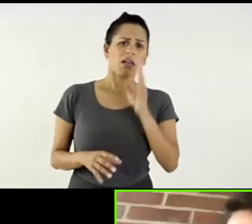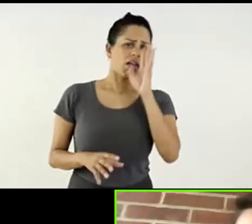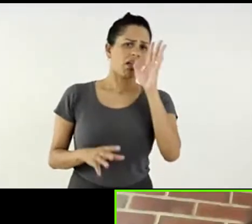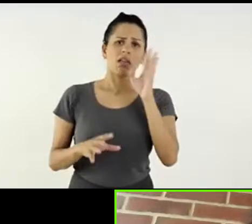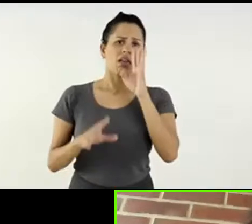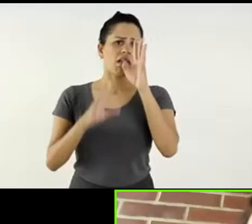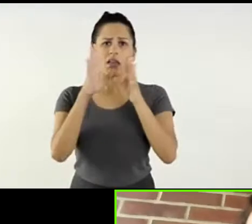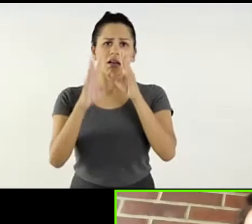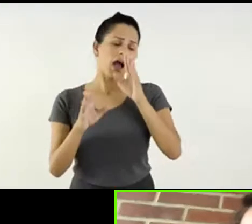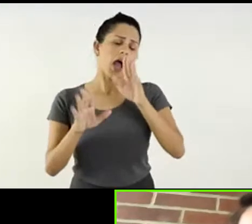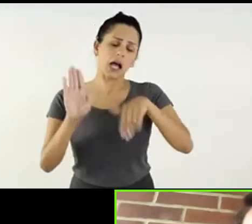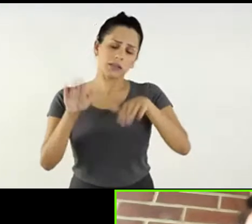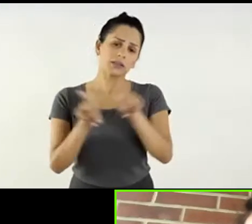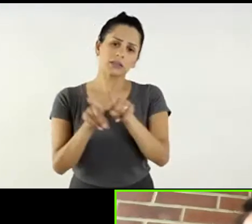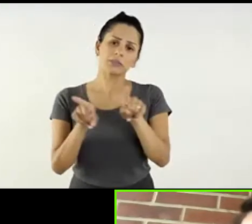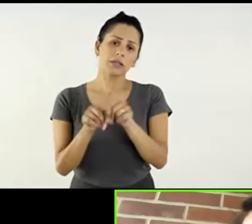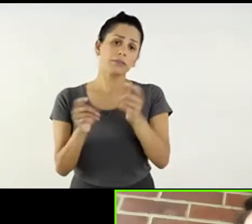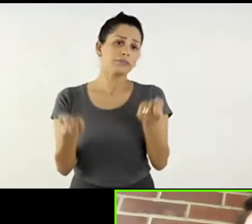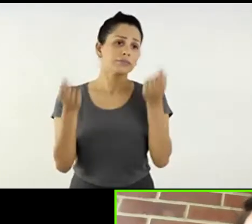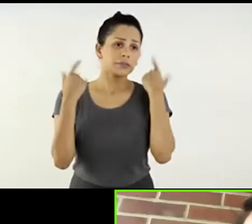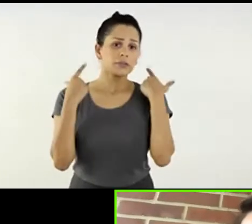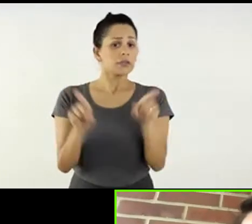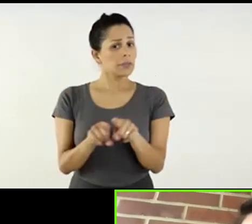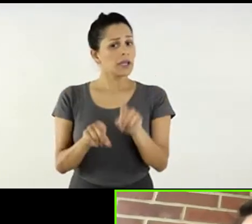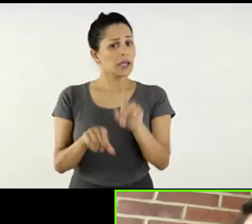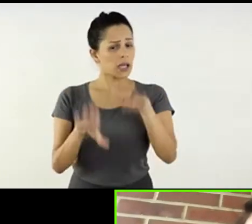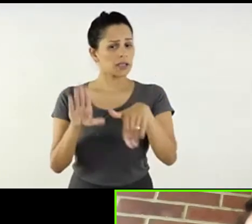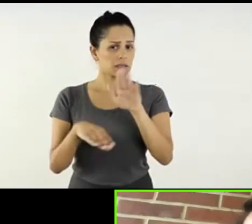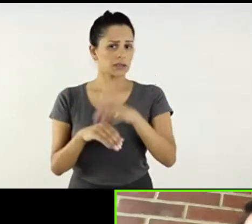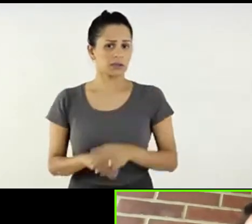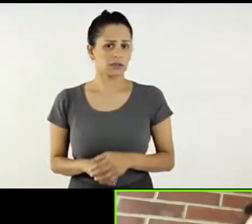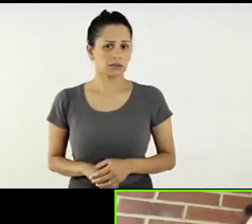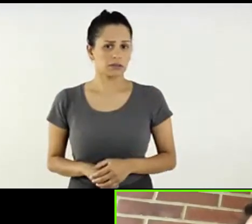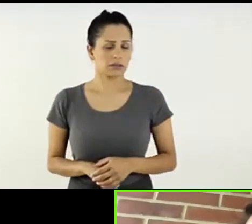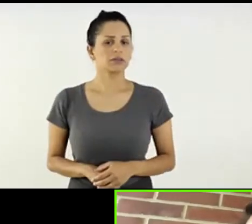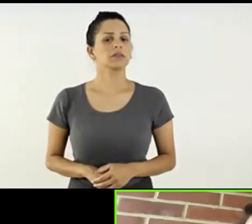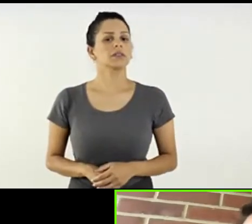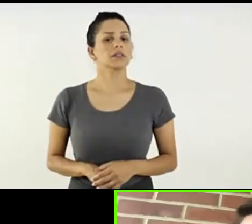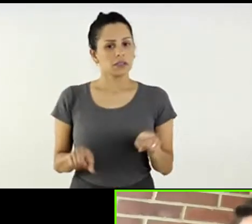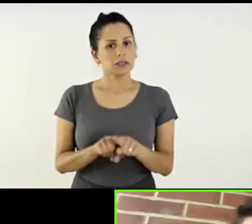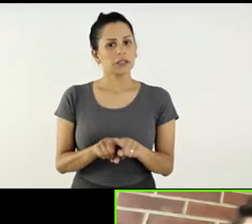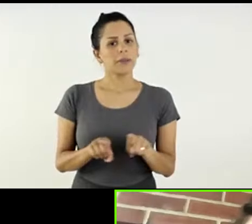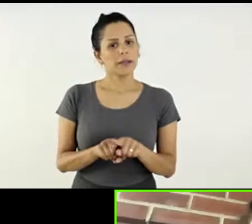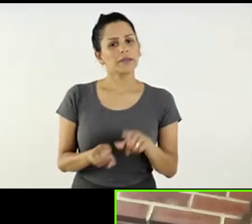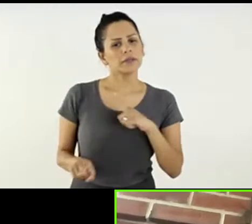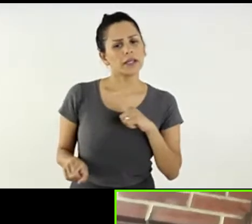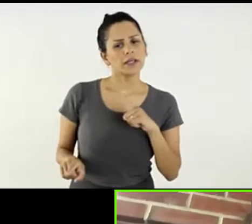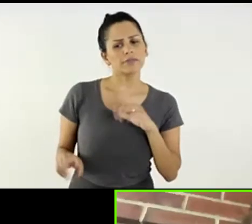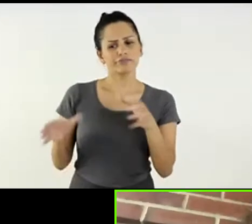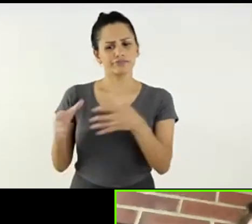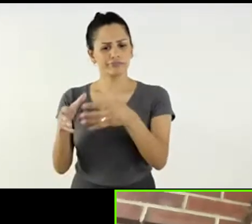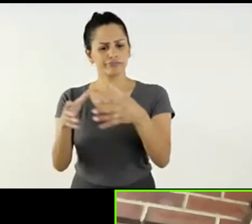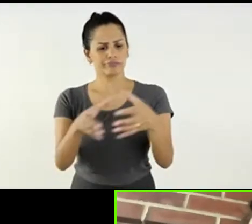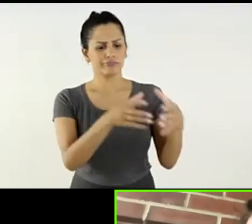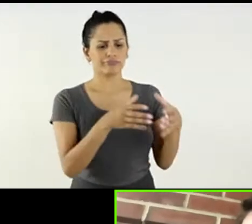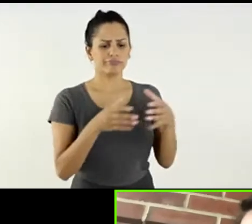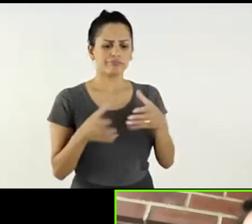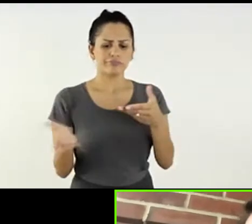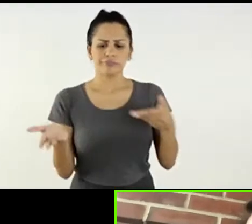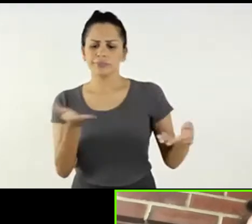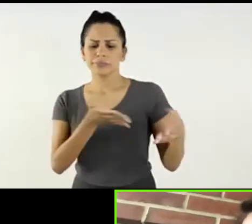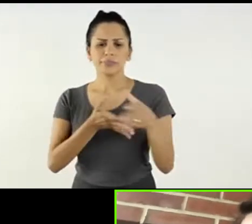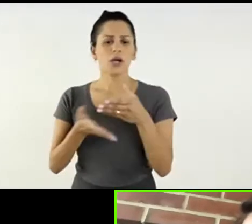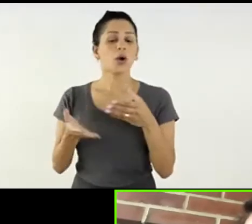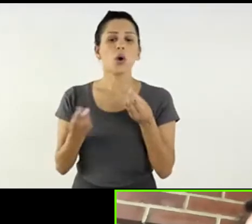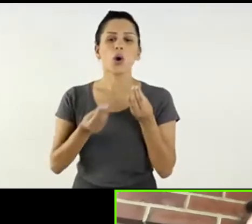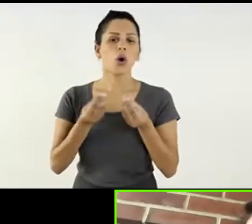in their own dedicated and interrelated ways. And so I think it's important at once to acknowledge those and acknowledge them at the outset,